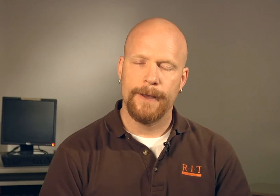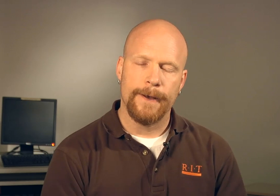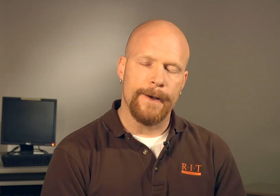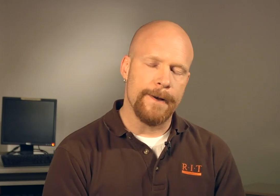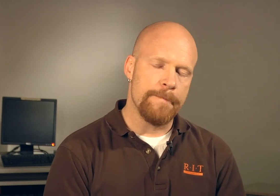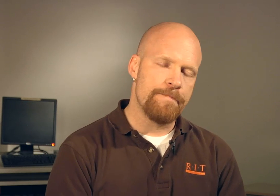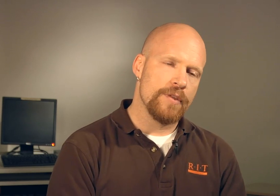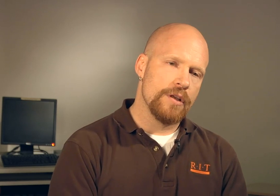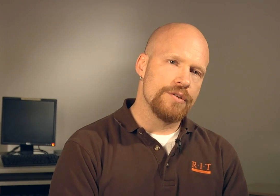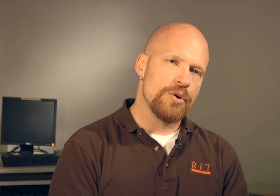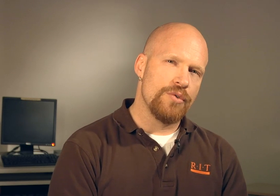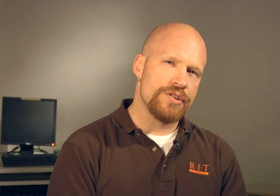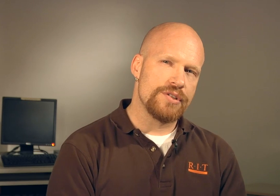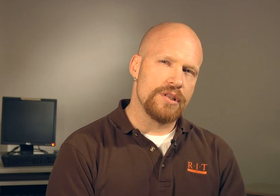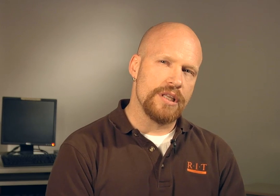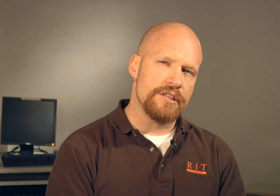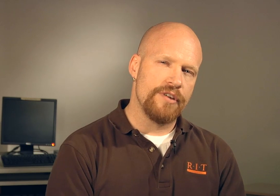them.